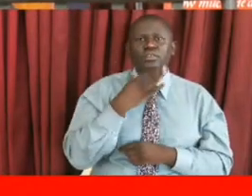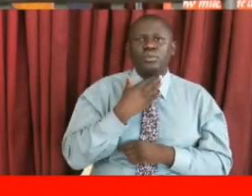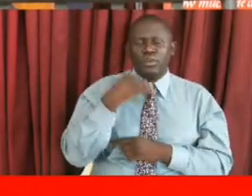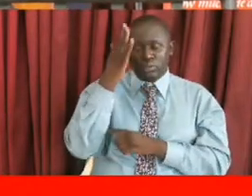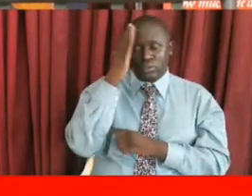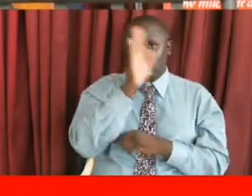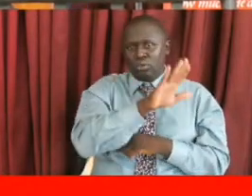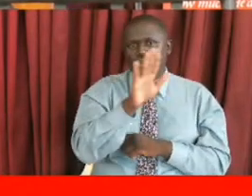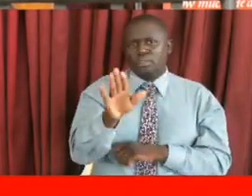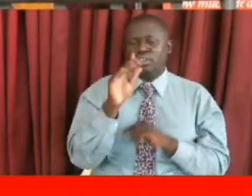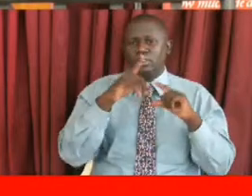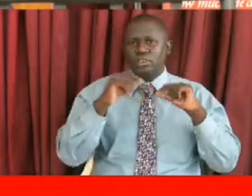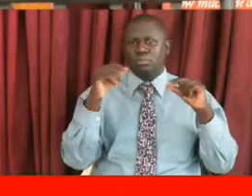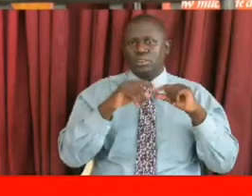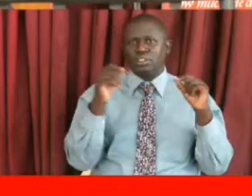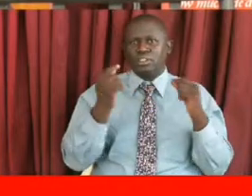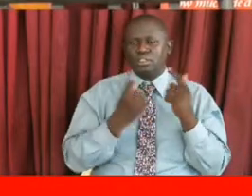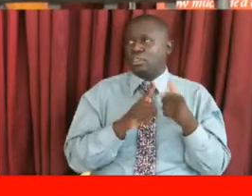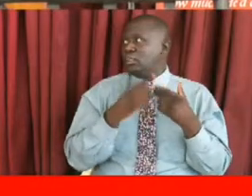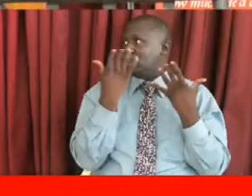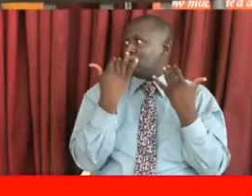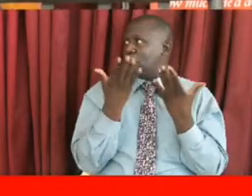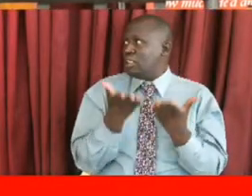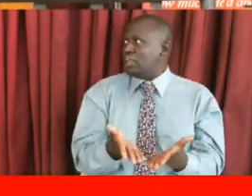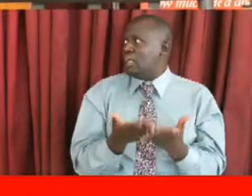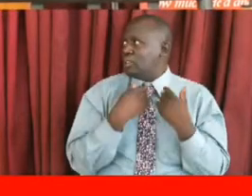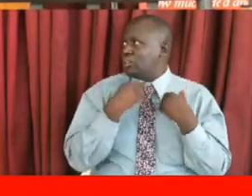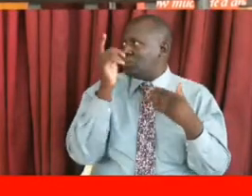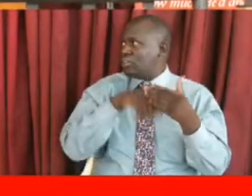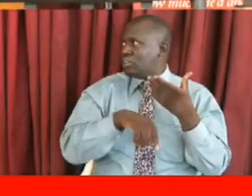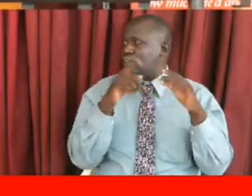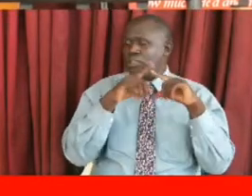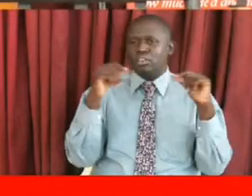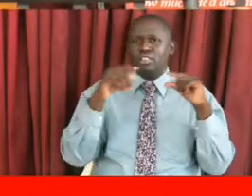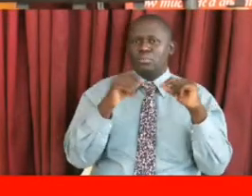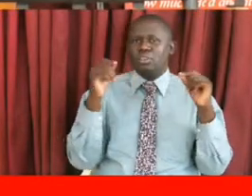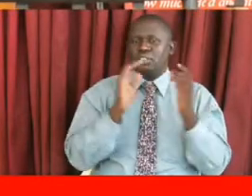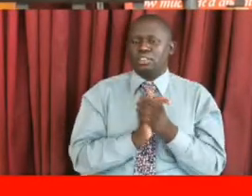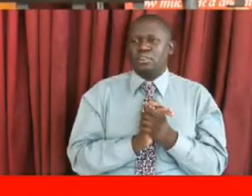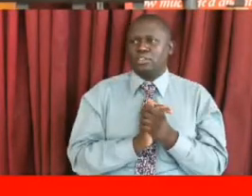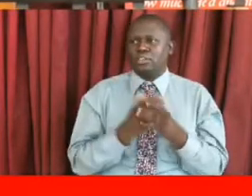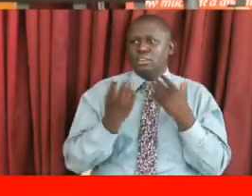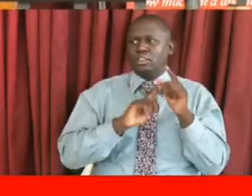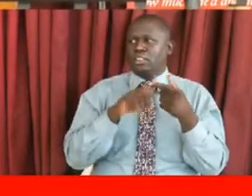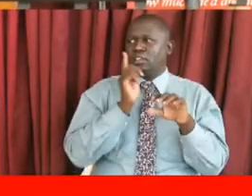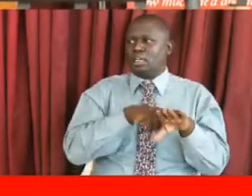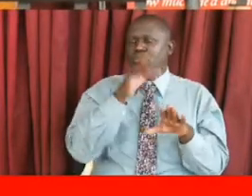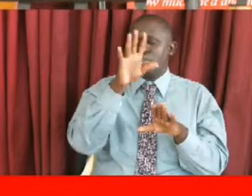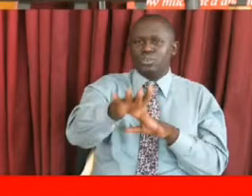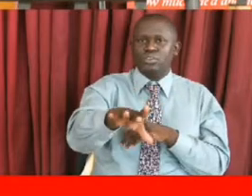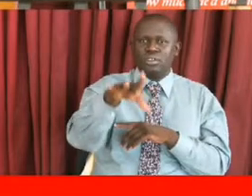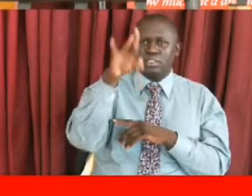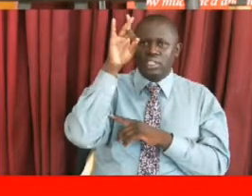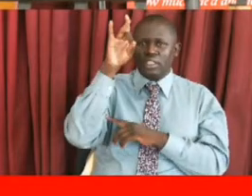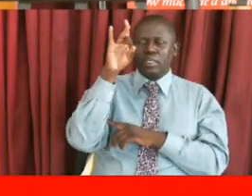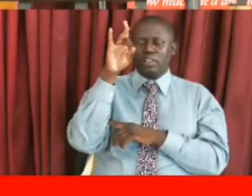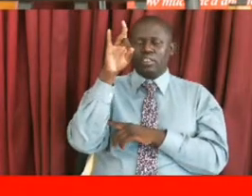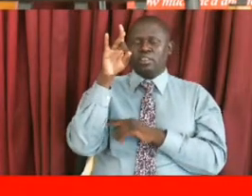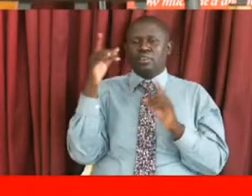his message here is the message and when you take this